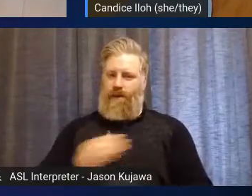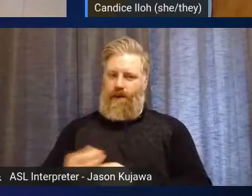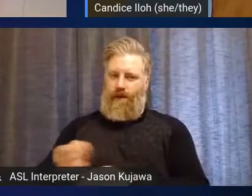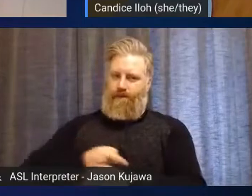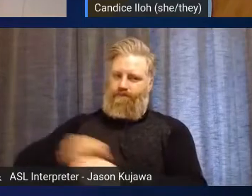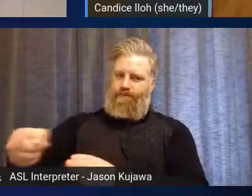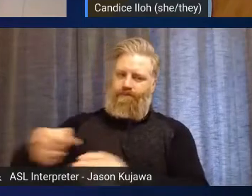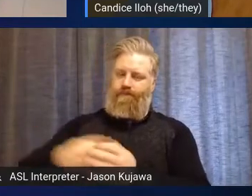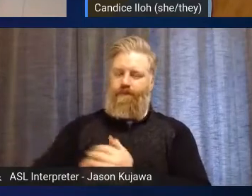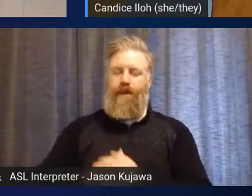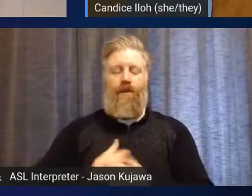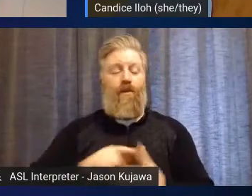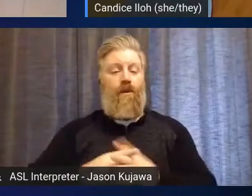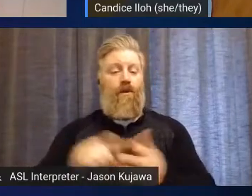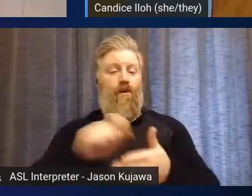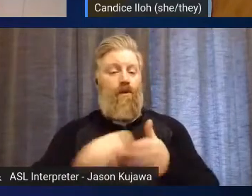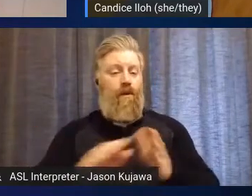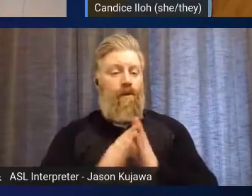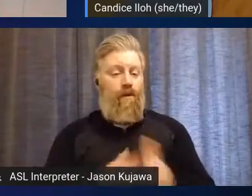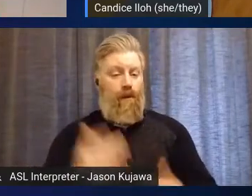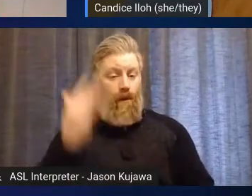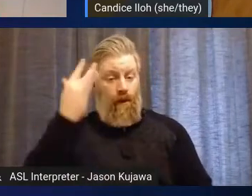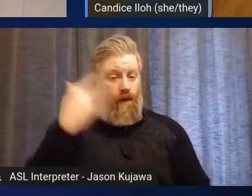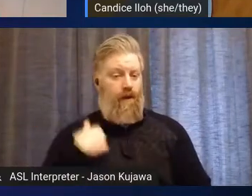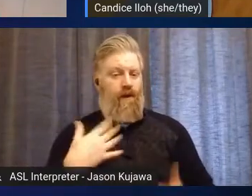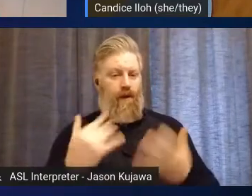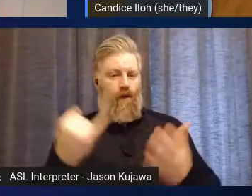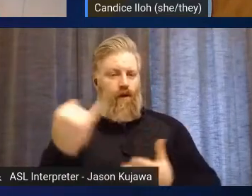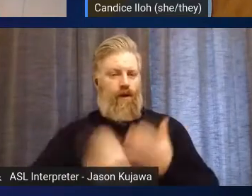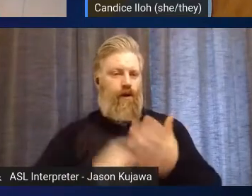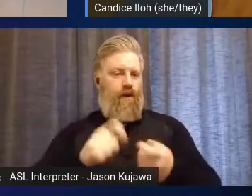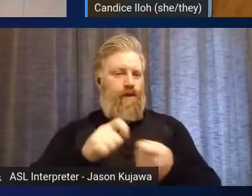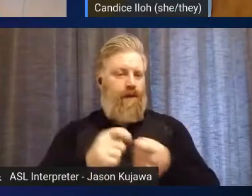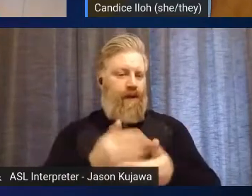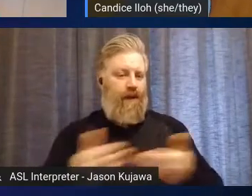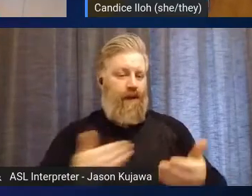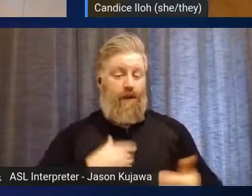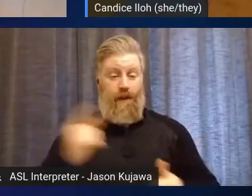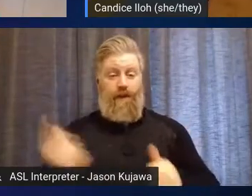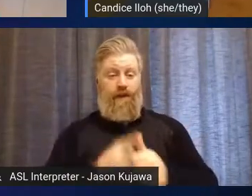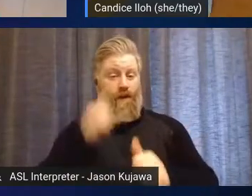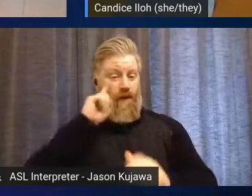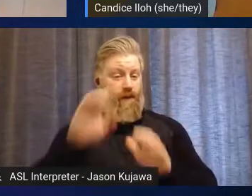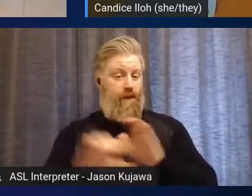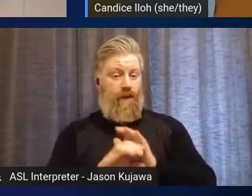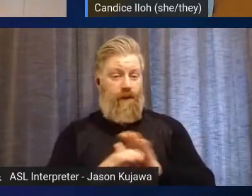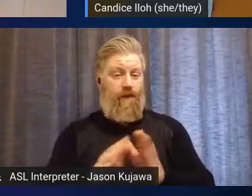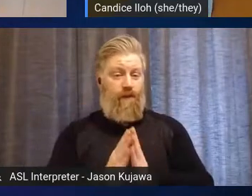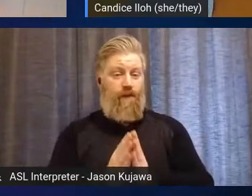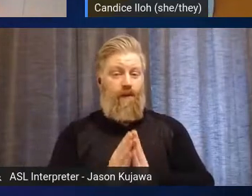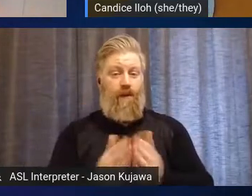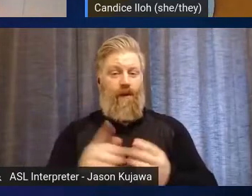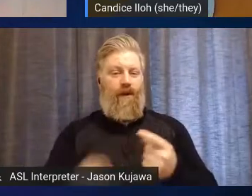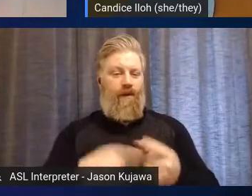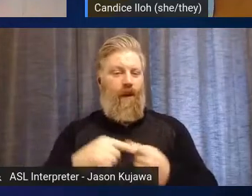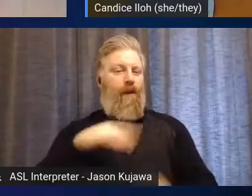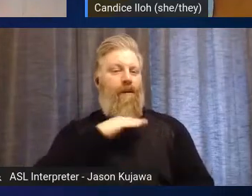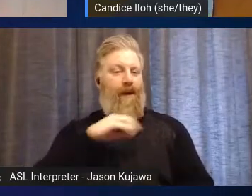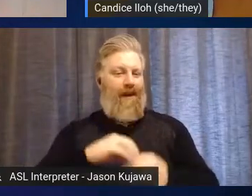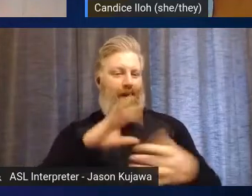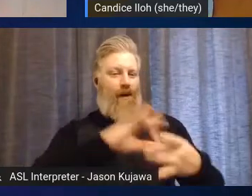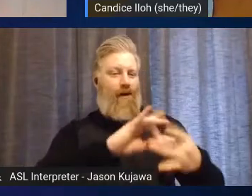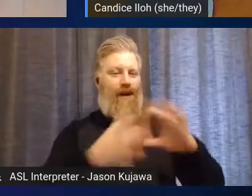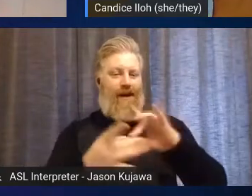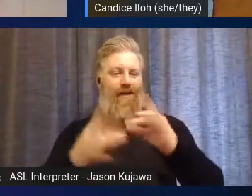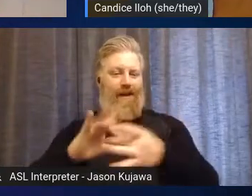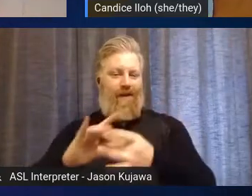started writing books just because I wanted to draw certain things. Like my first picture book was about a pig in the Olympics. So I just wanted to draw a pig like